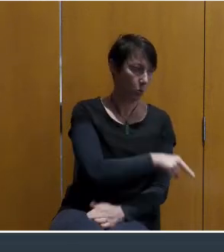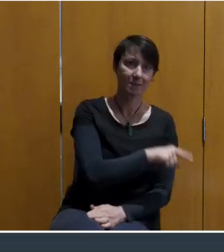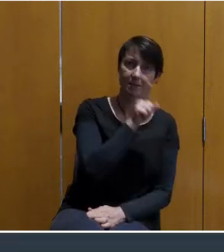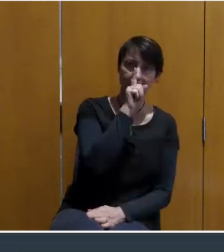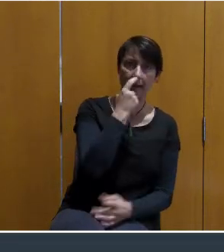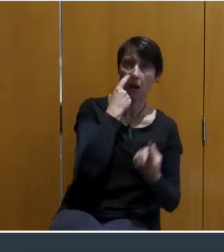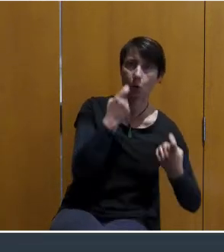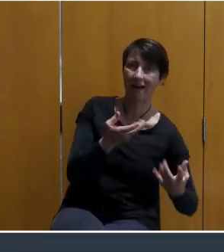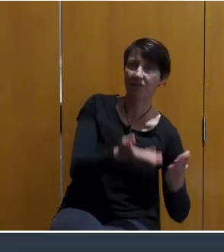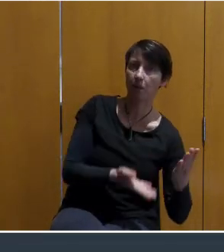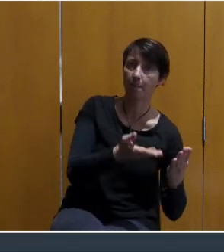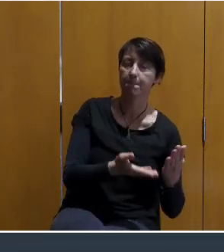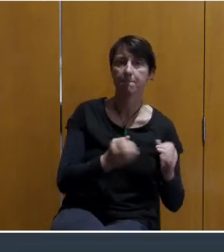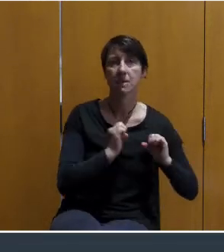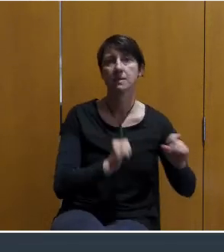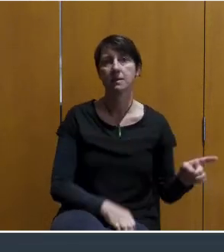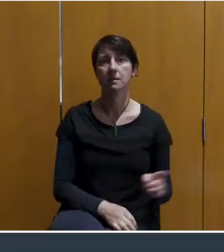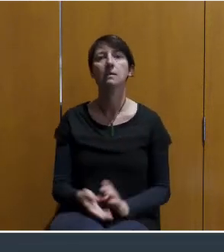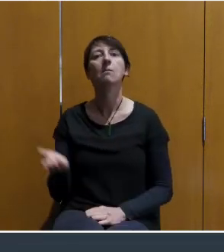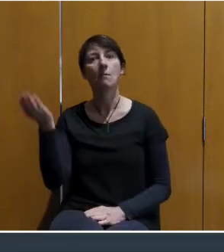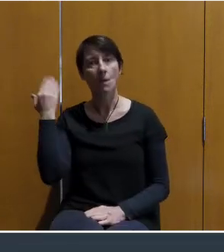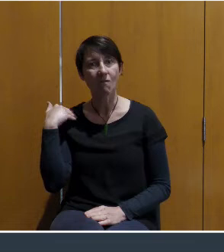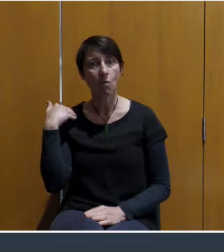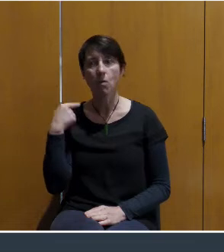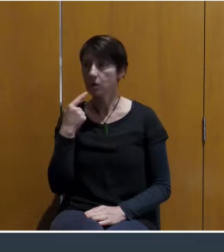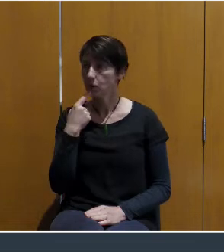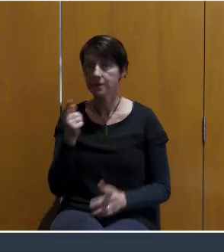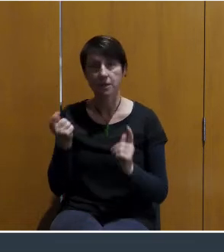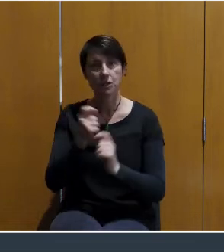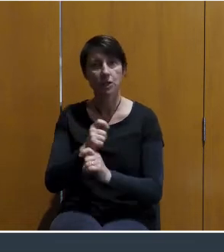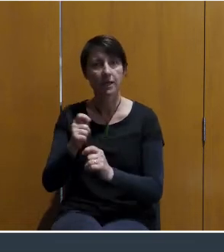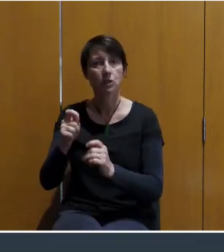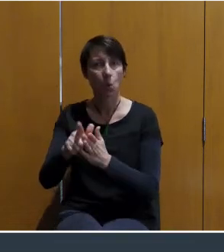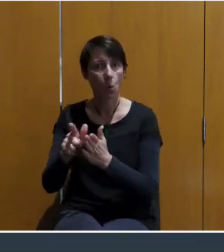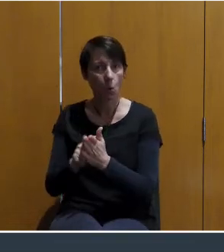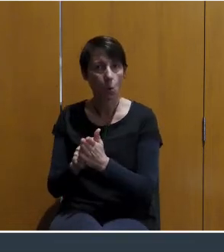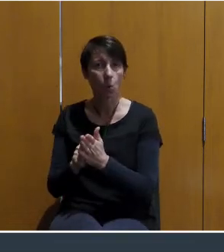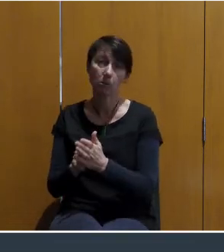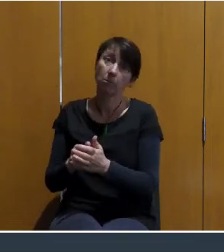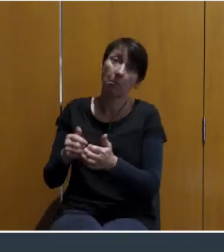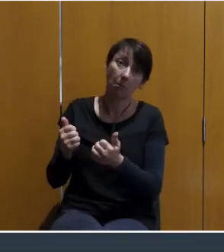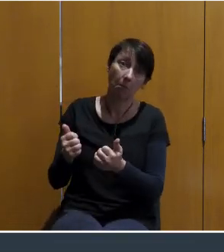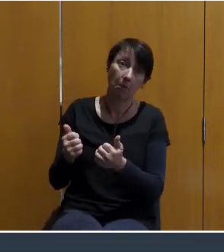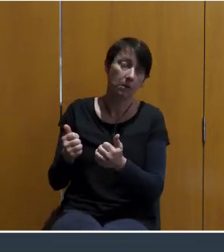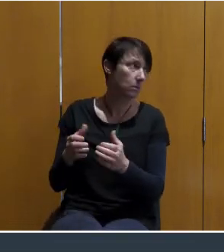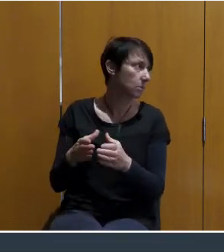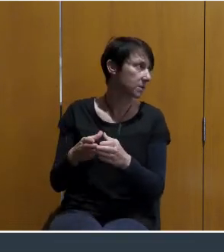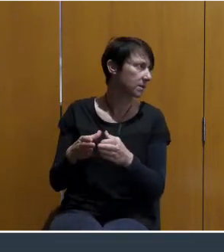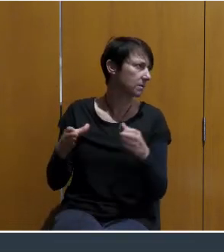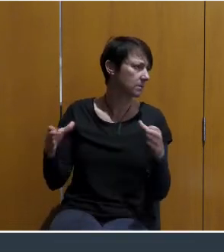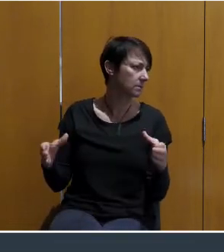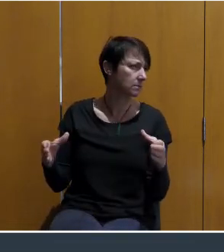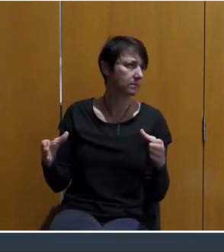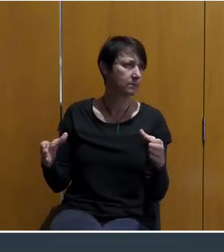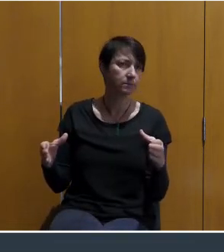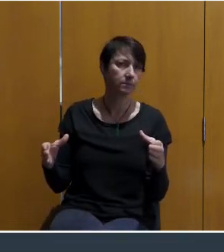of June, was a lovely token gesture, but many of the people who would have liked to have attended were